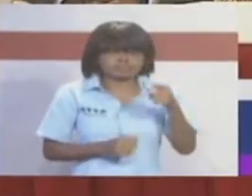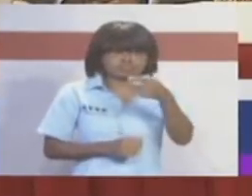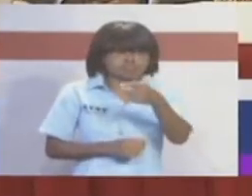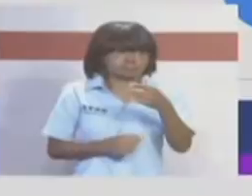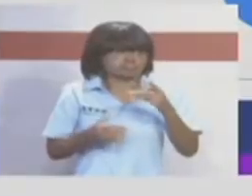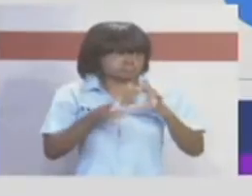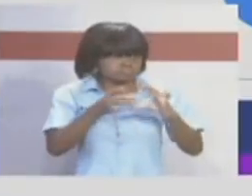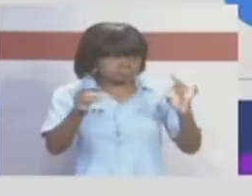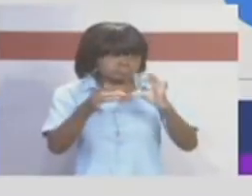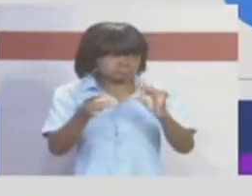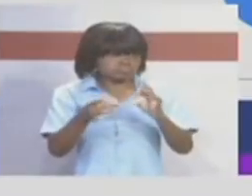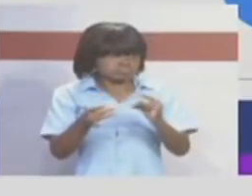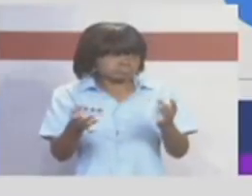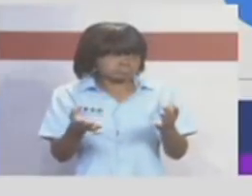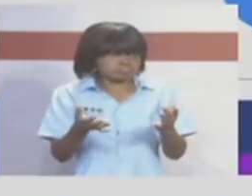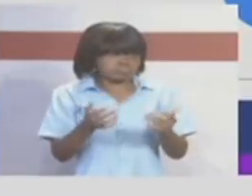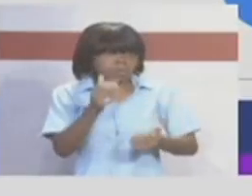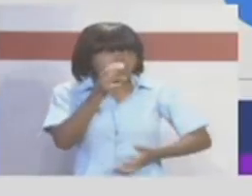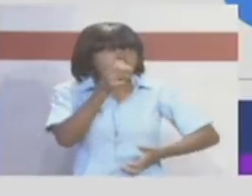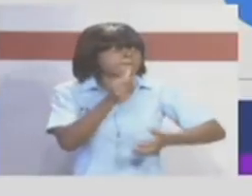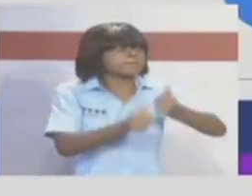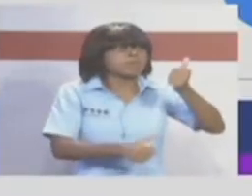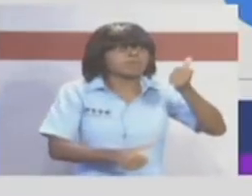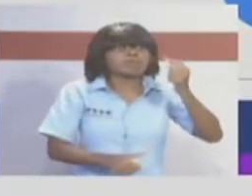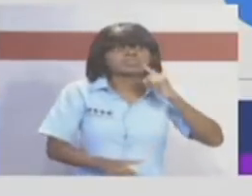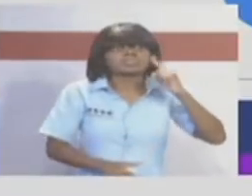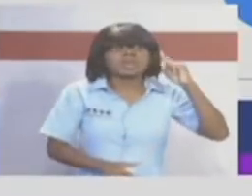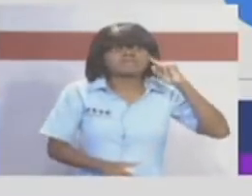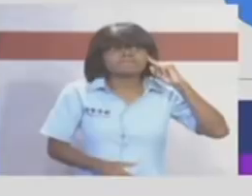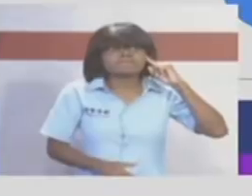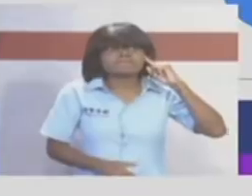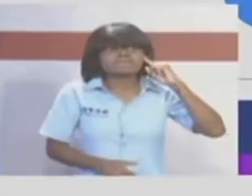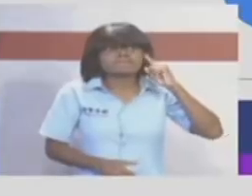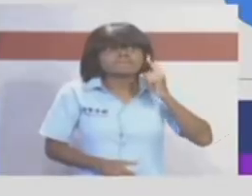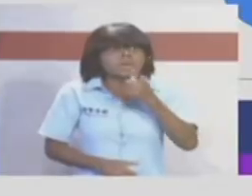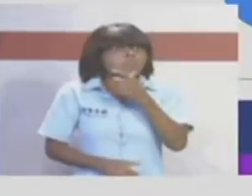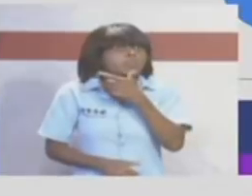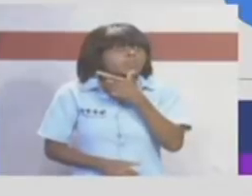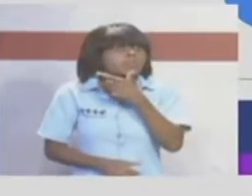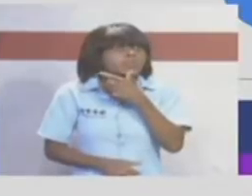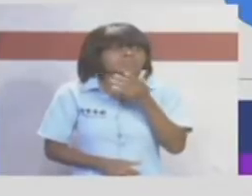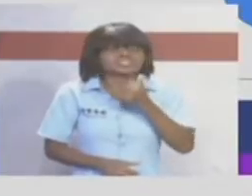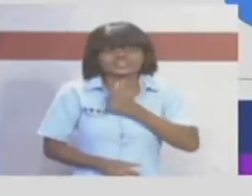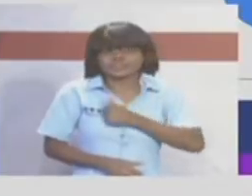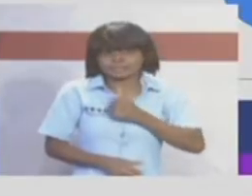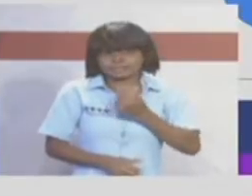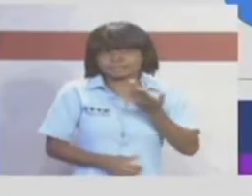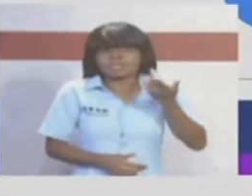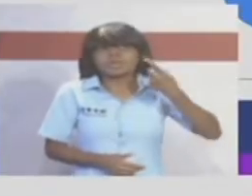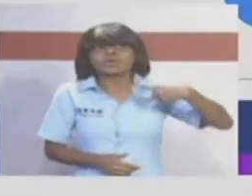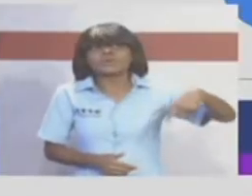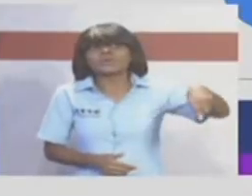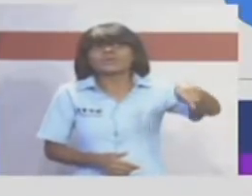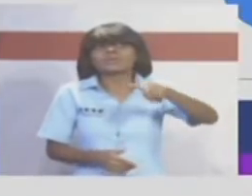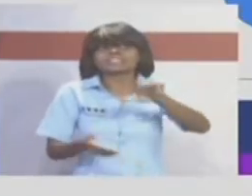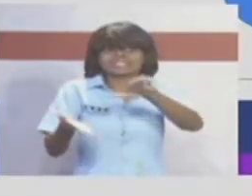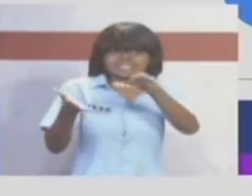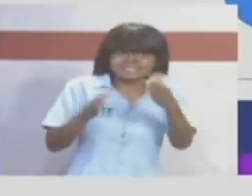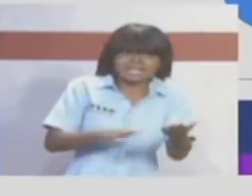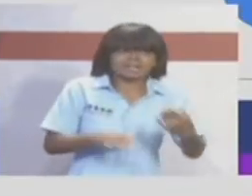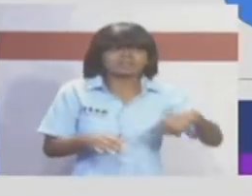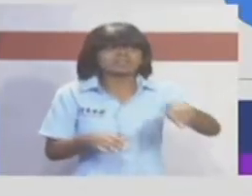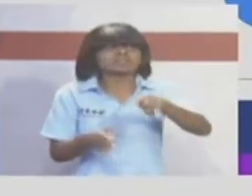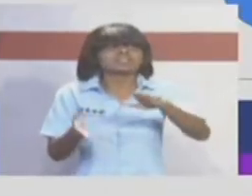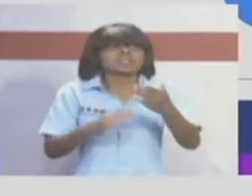most deaths occur in the elderly and also that most deaths are in the